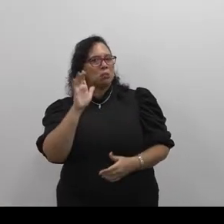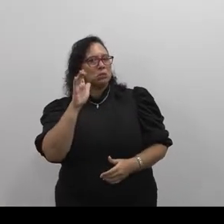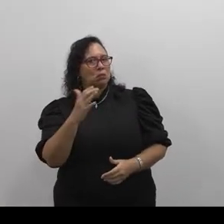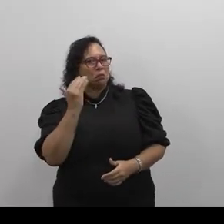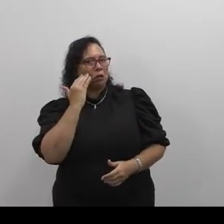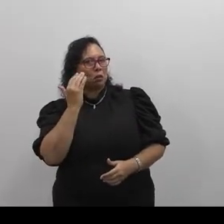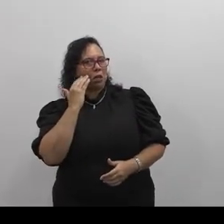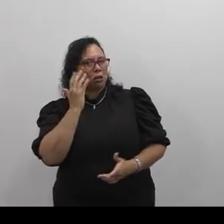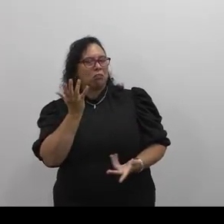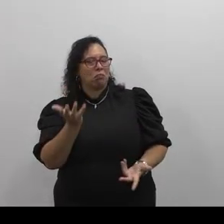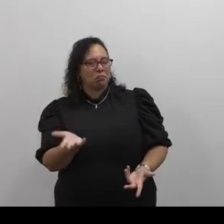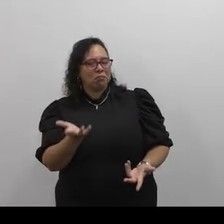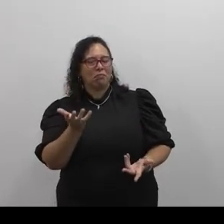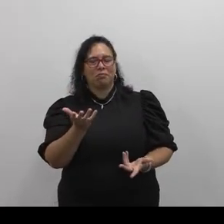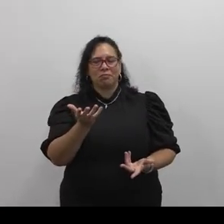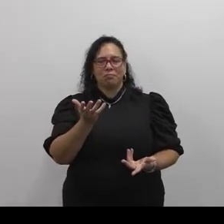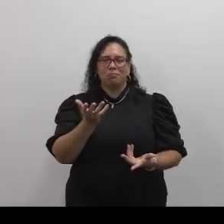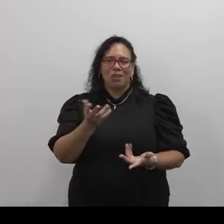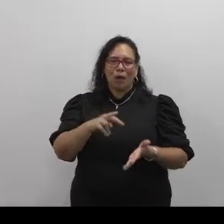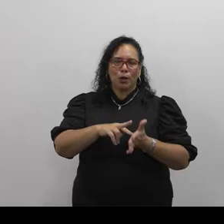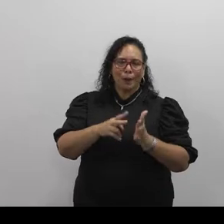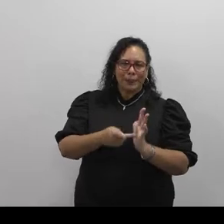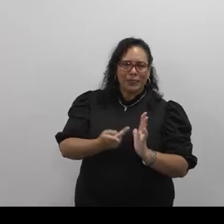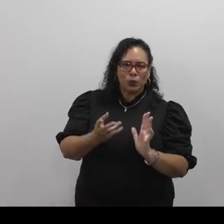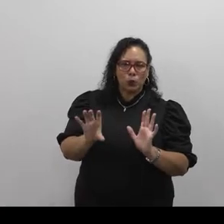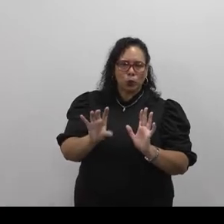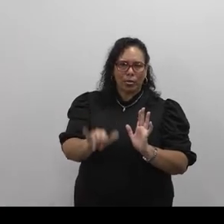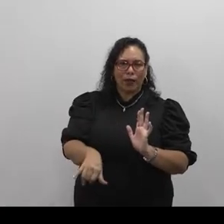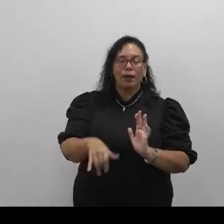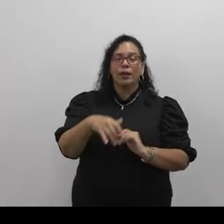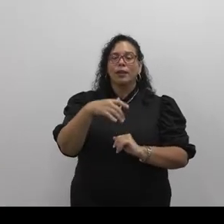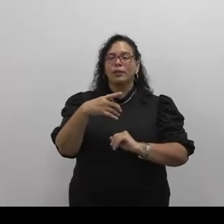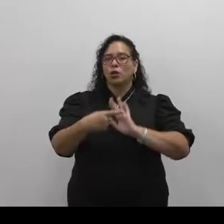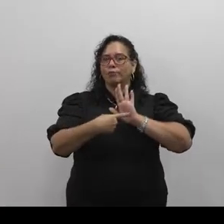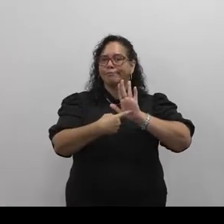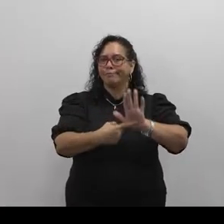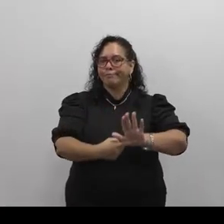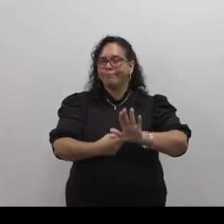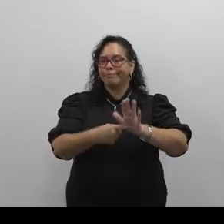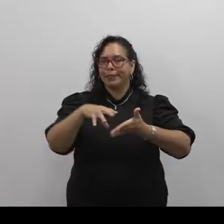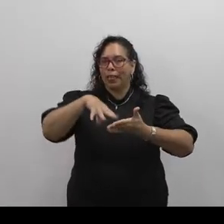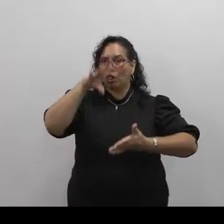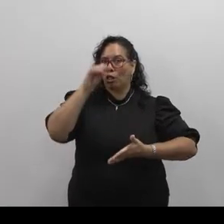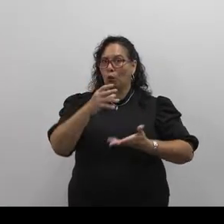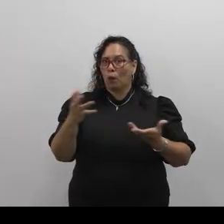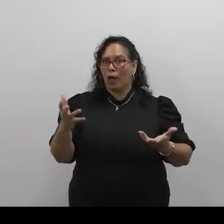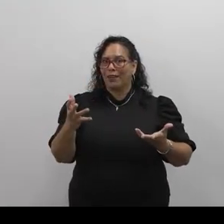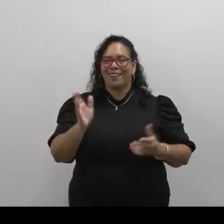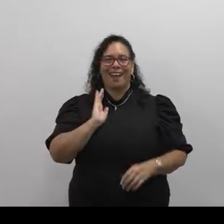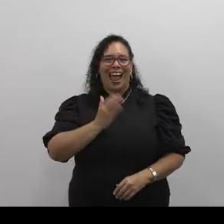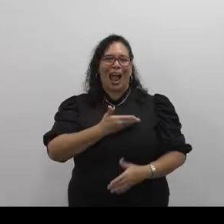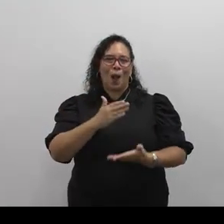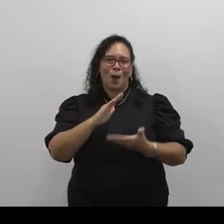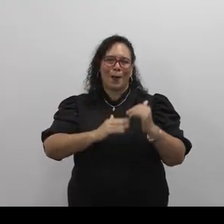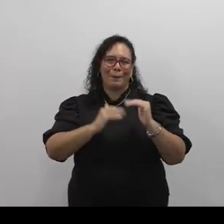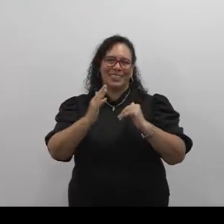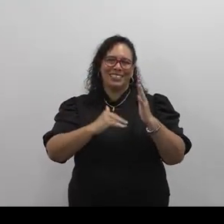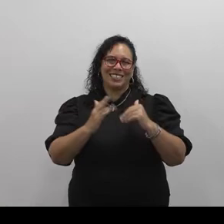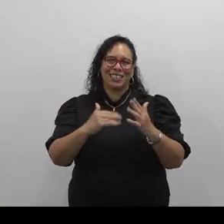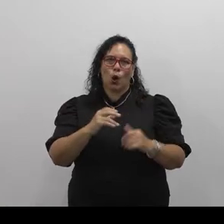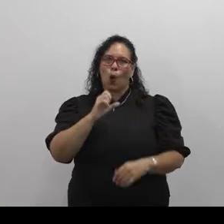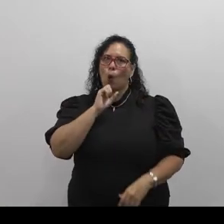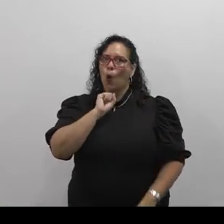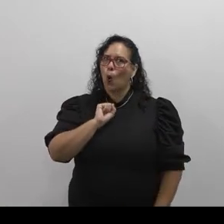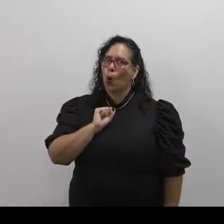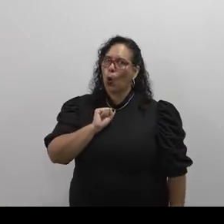by design, right? So again, just highlighting some of the key takeaways, our buildings are old, right? Several of our buildings,